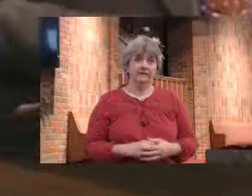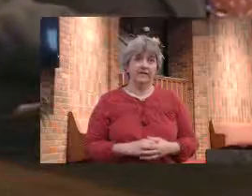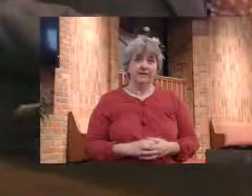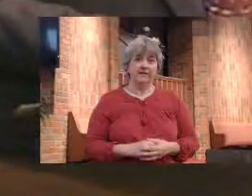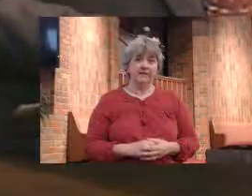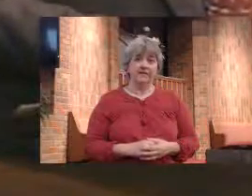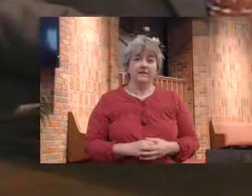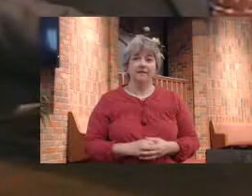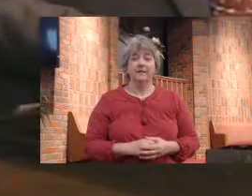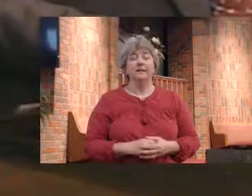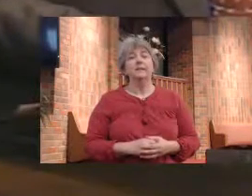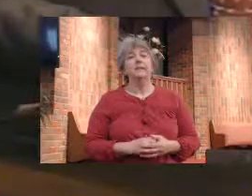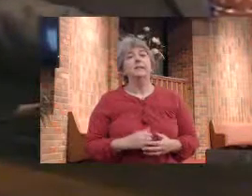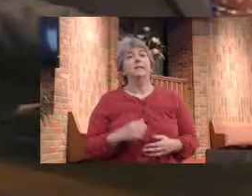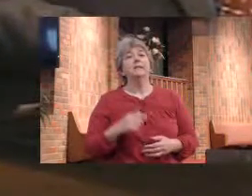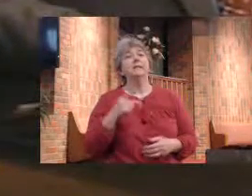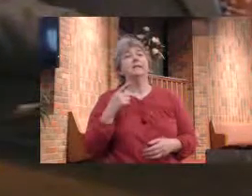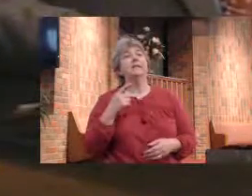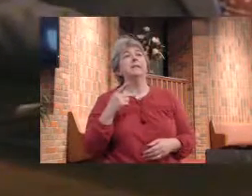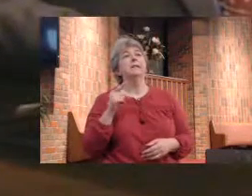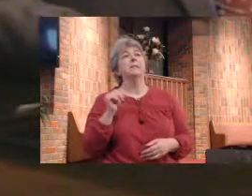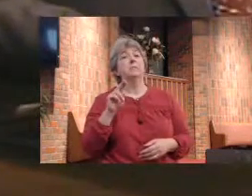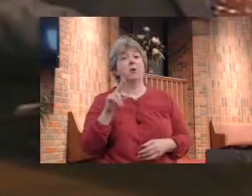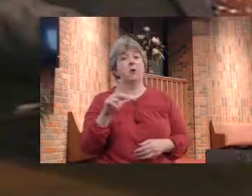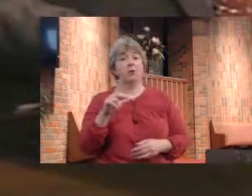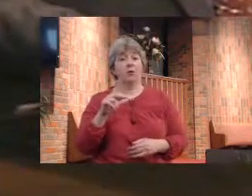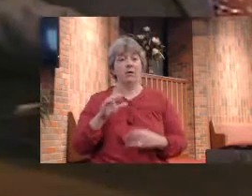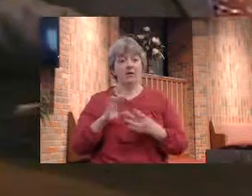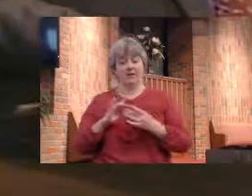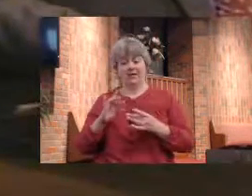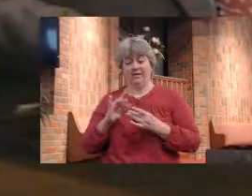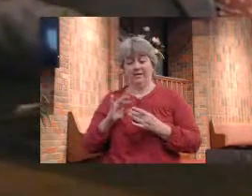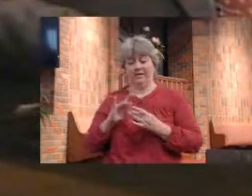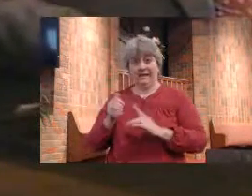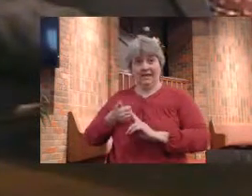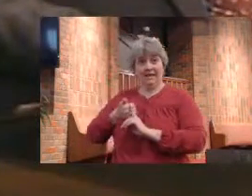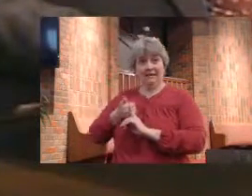And you know how Paul describes his own life and flesh?